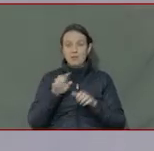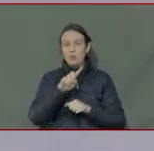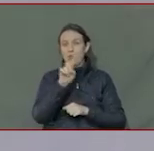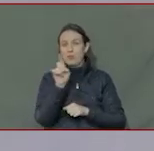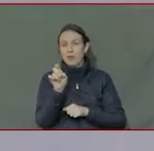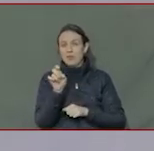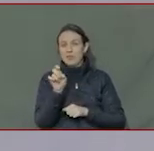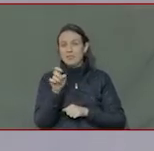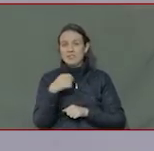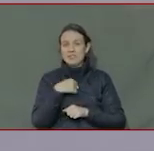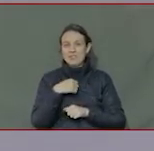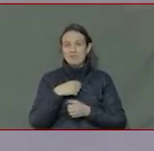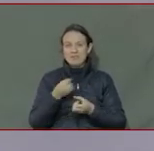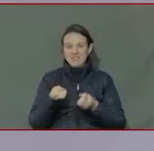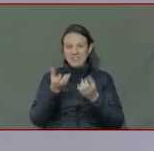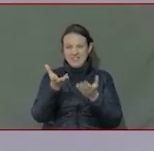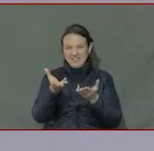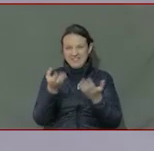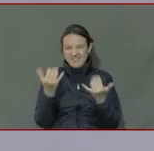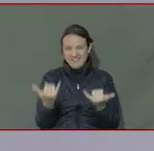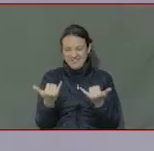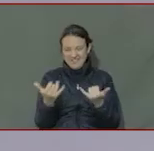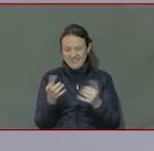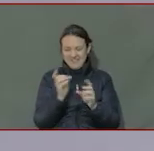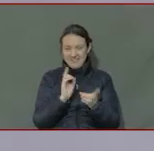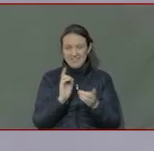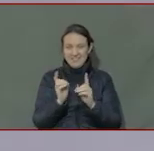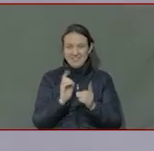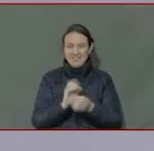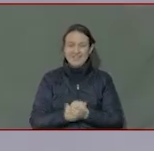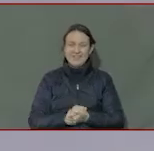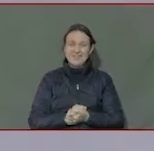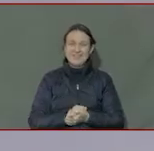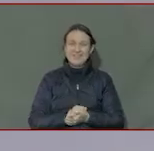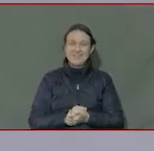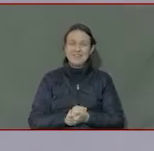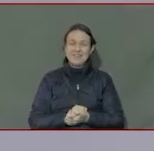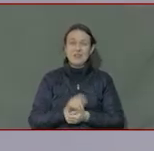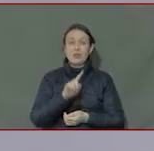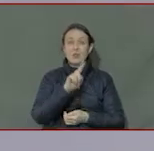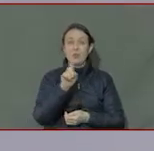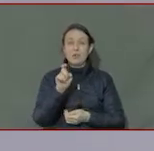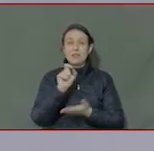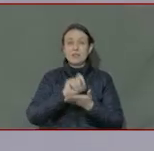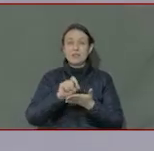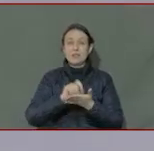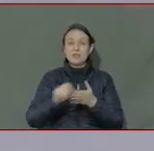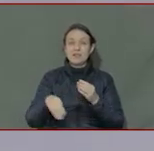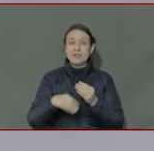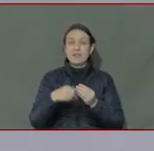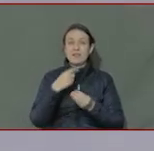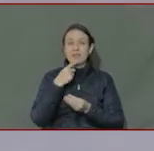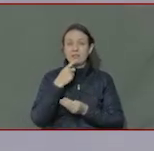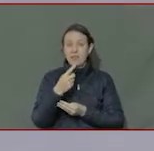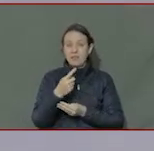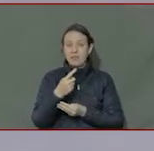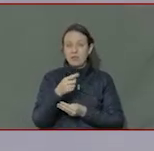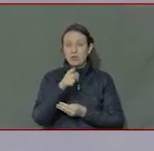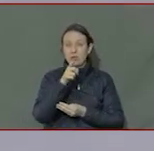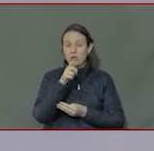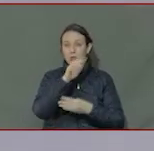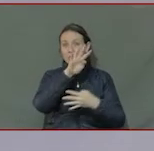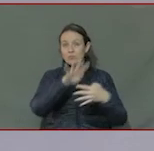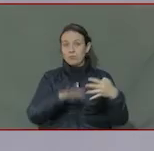questions. I thought, let me give it to you now here in class. That here, the questions they asked, please write down. Tabulate